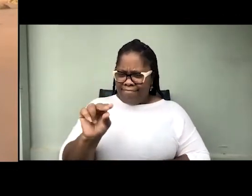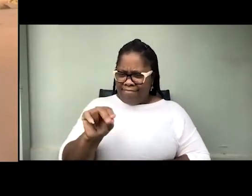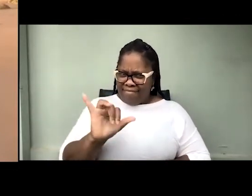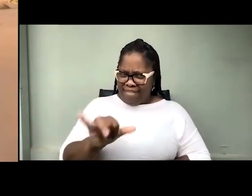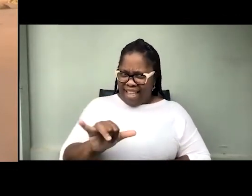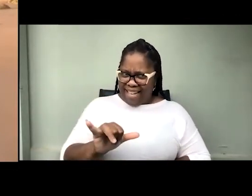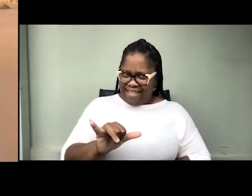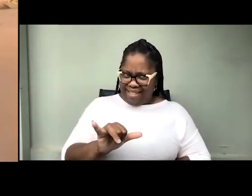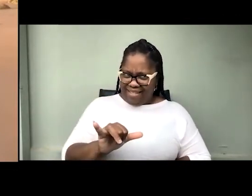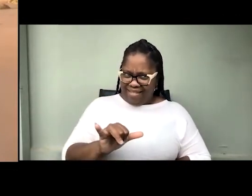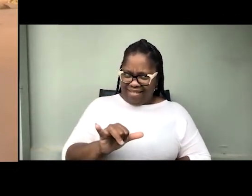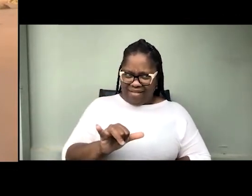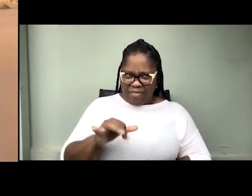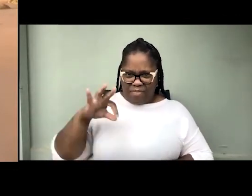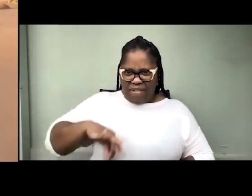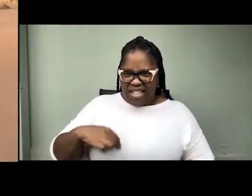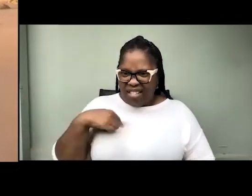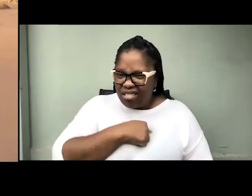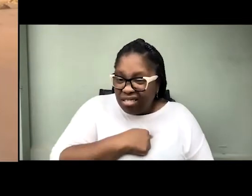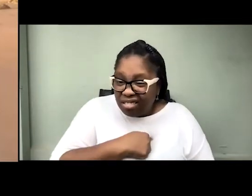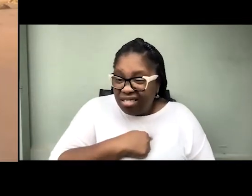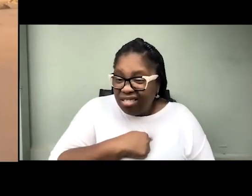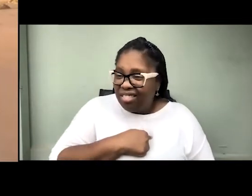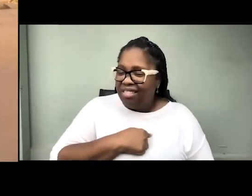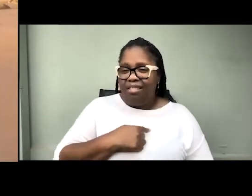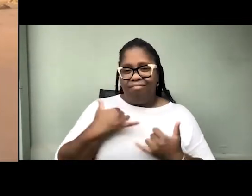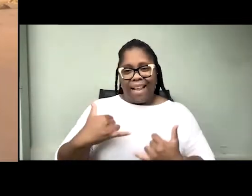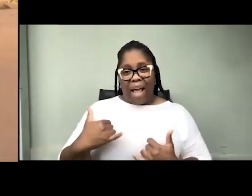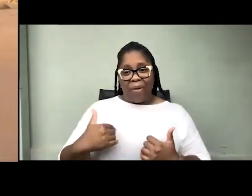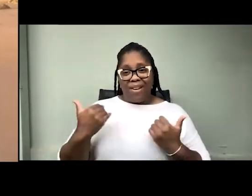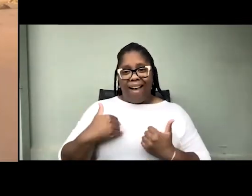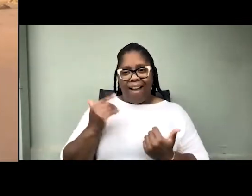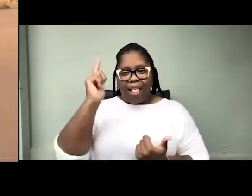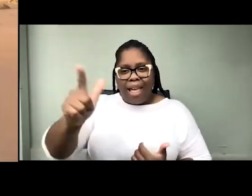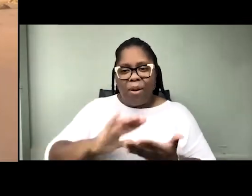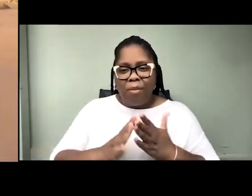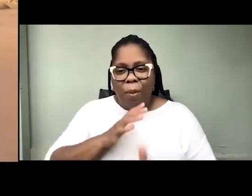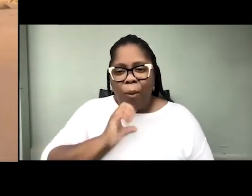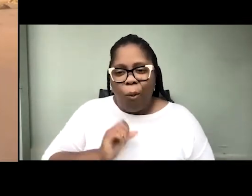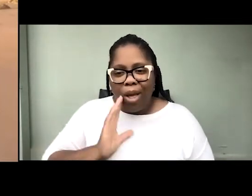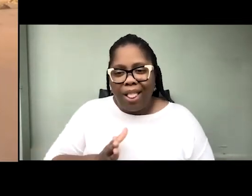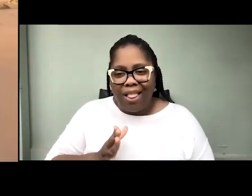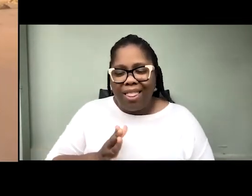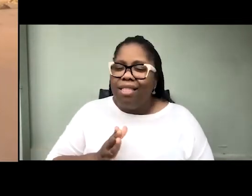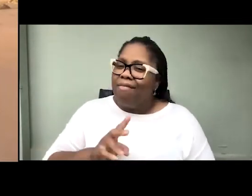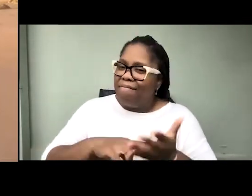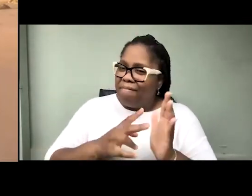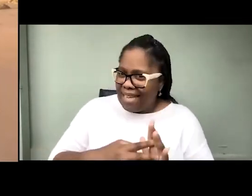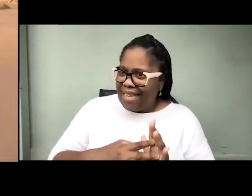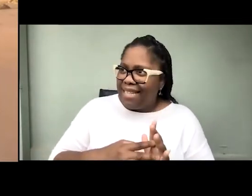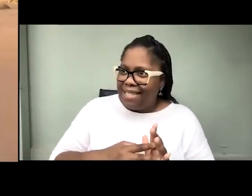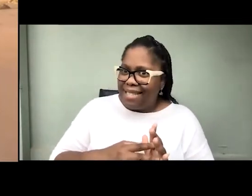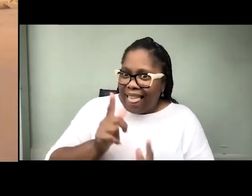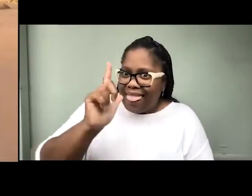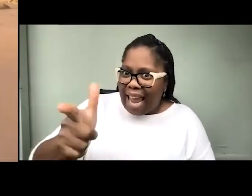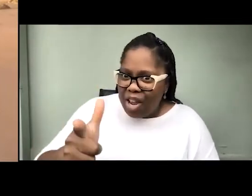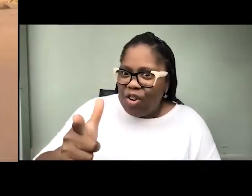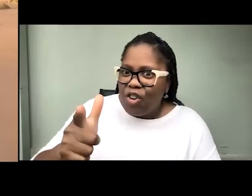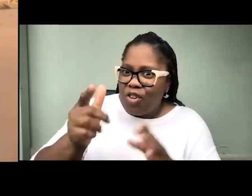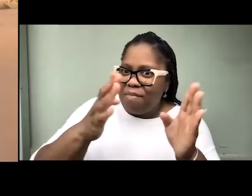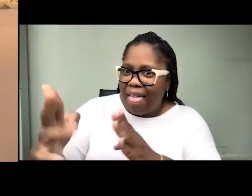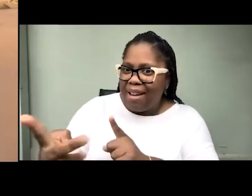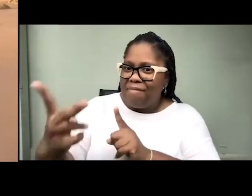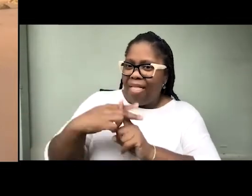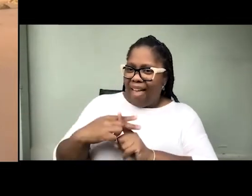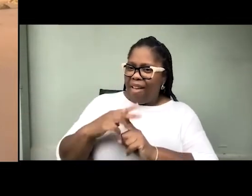in our best interest, right? We are the future older adults. So the plan really is for everybody. And, we live in a